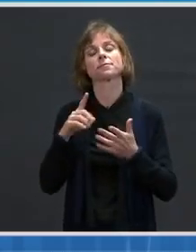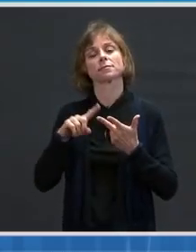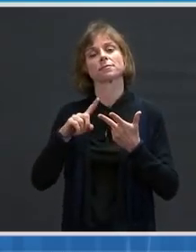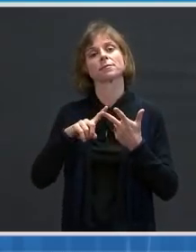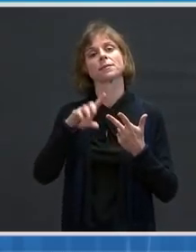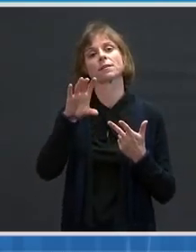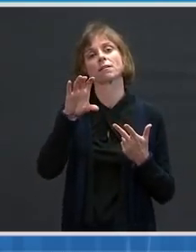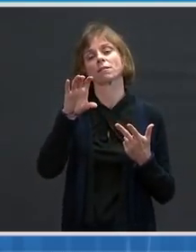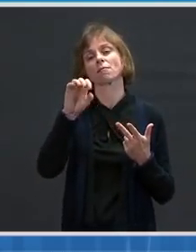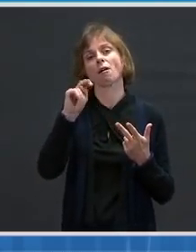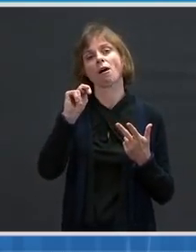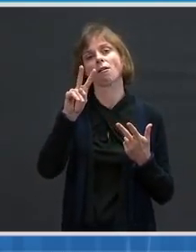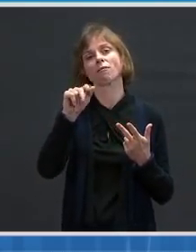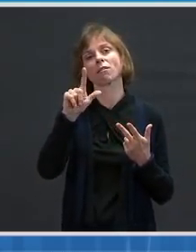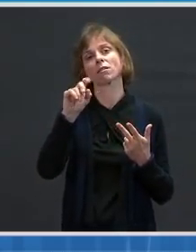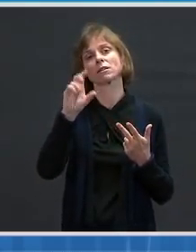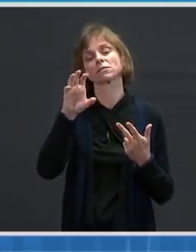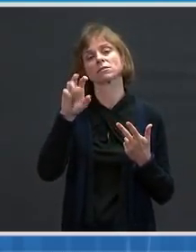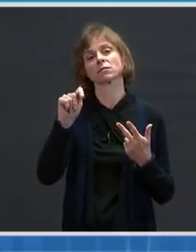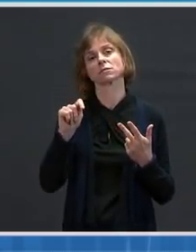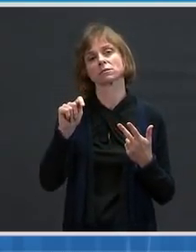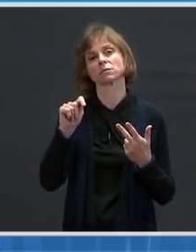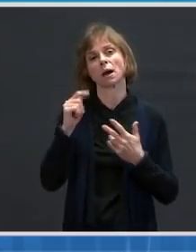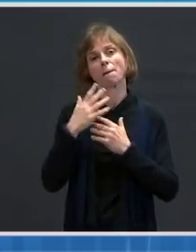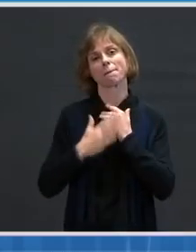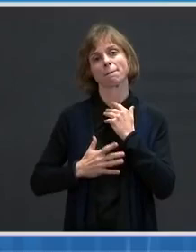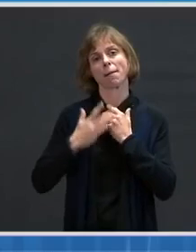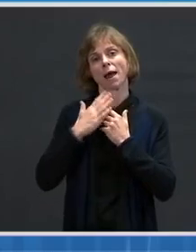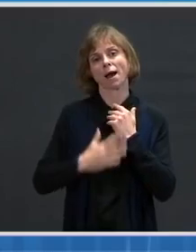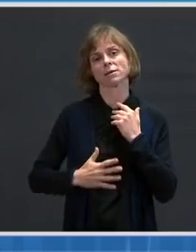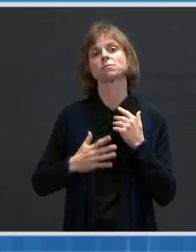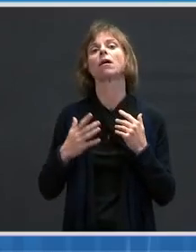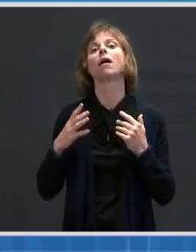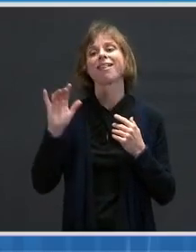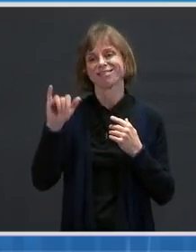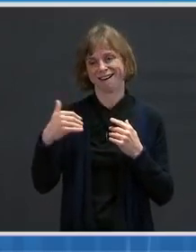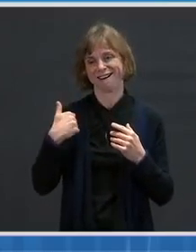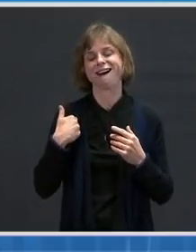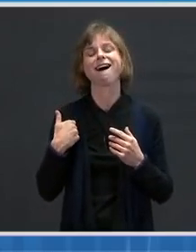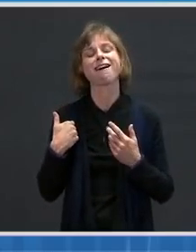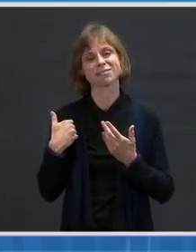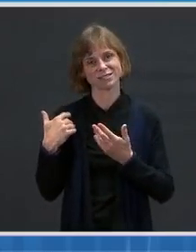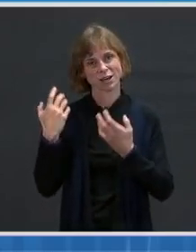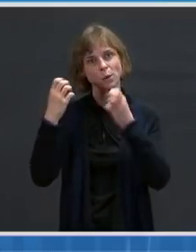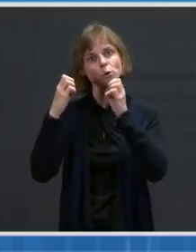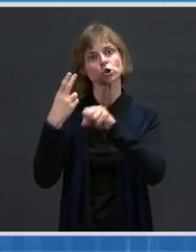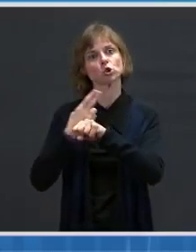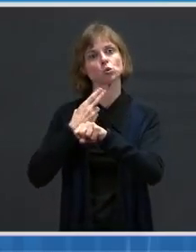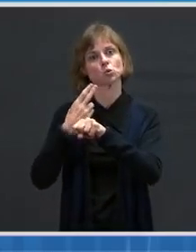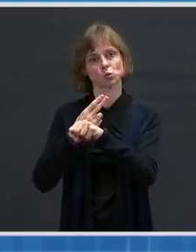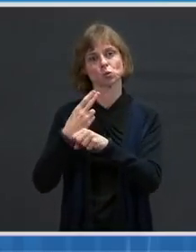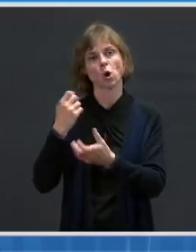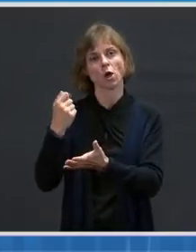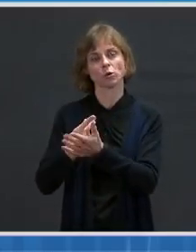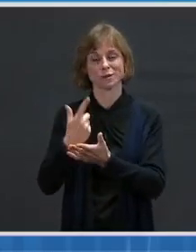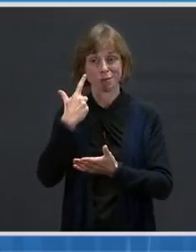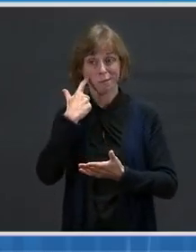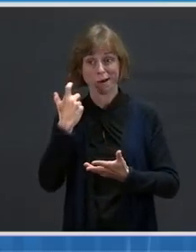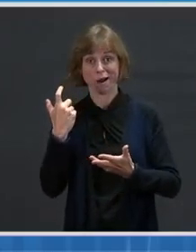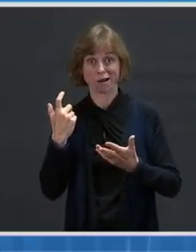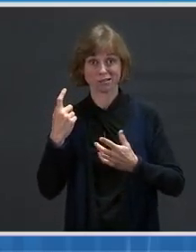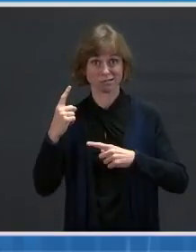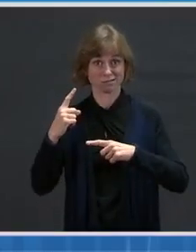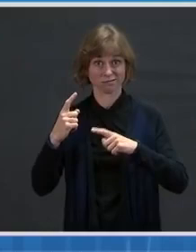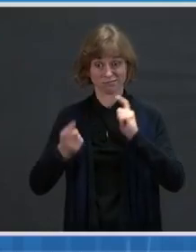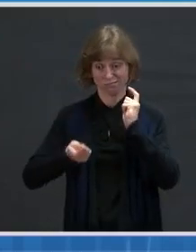has also earned an emergency use authorization. Again, because of the variability in the